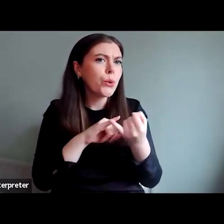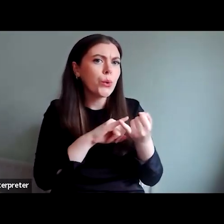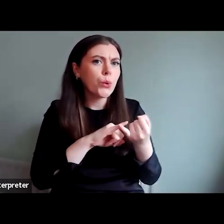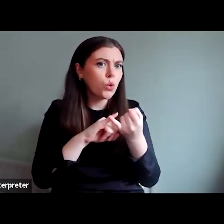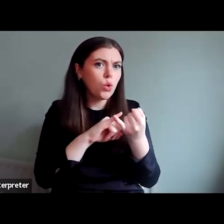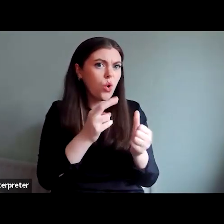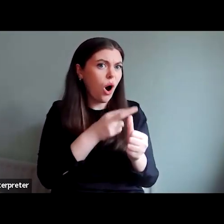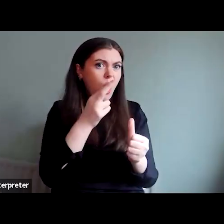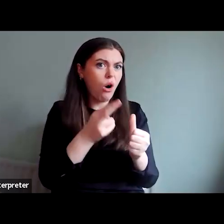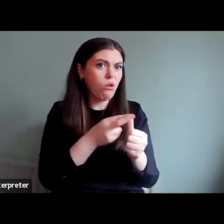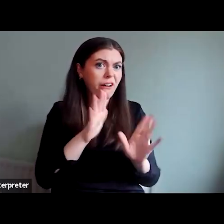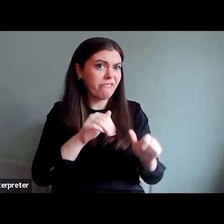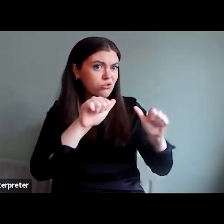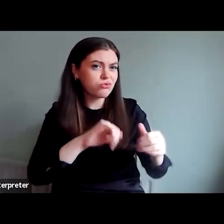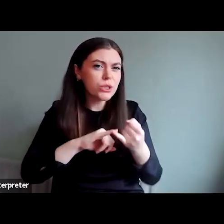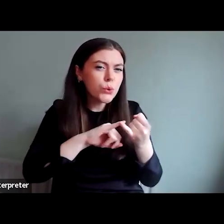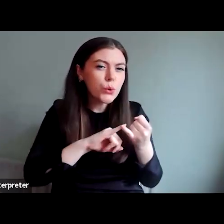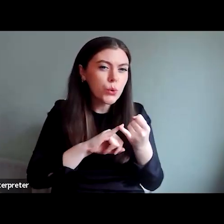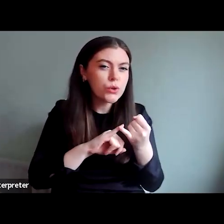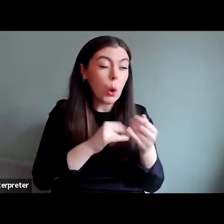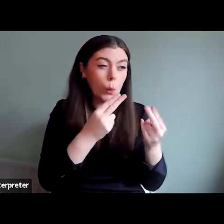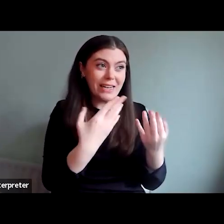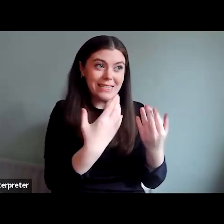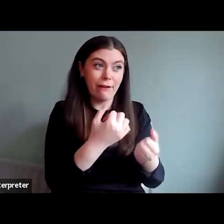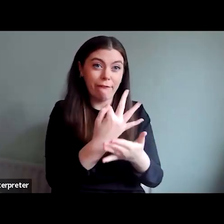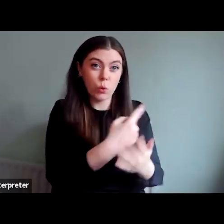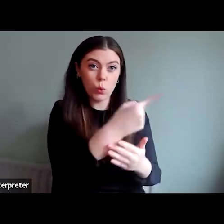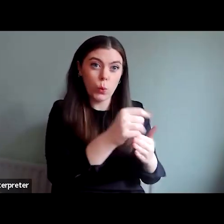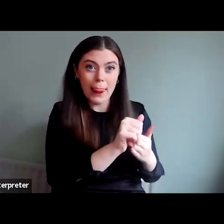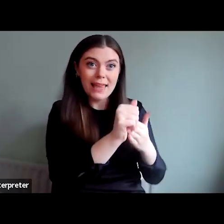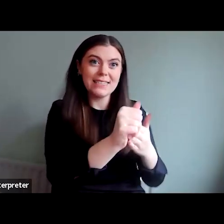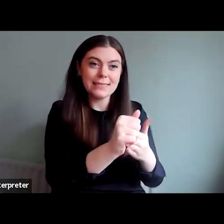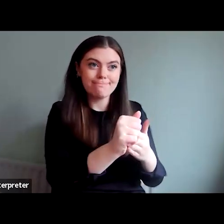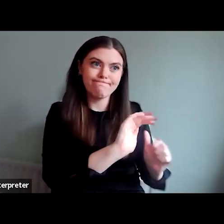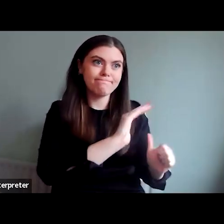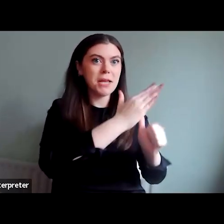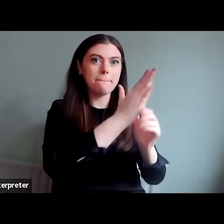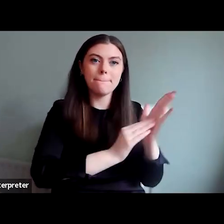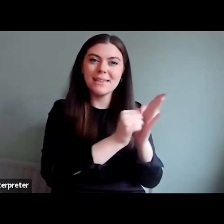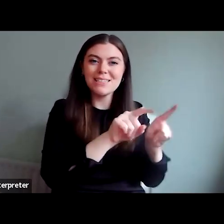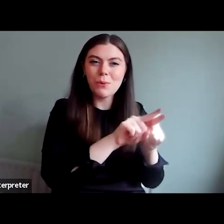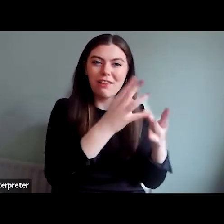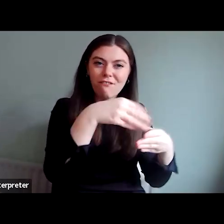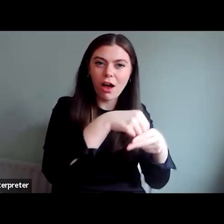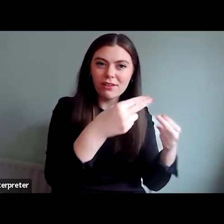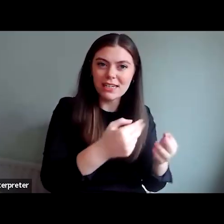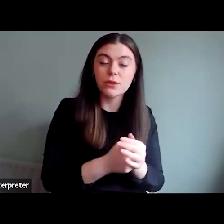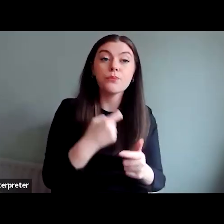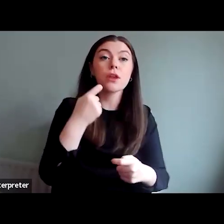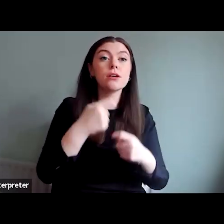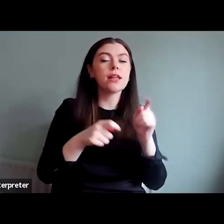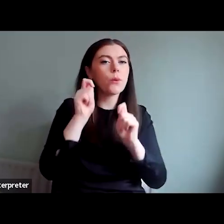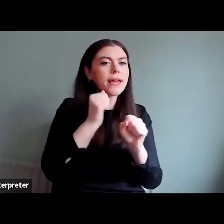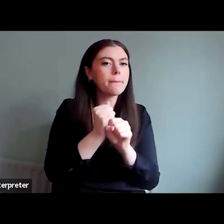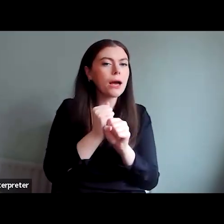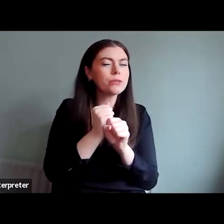has already kind of signed up to this? I suppose then we had to kind of think about, where do we think the opposition